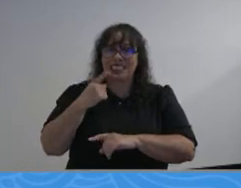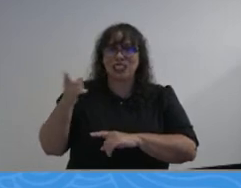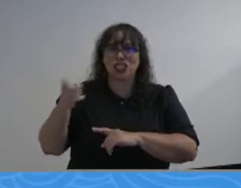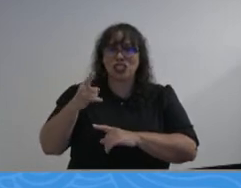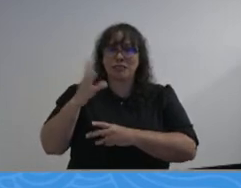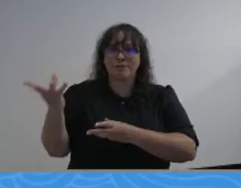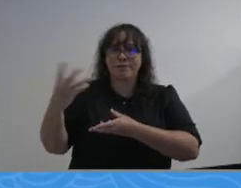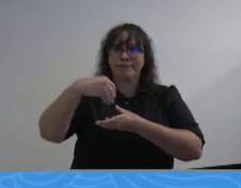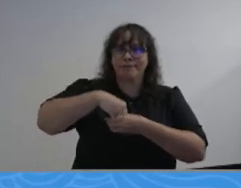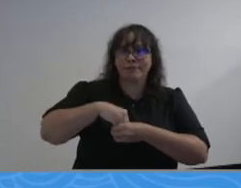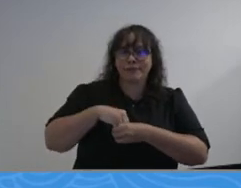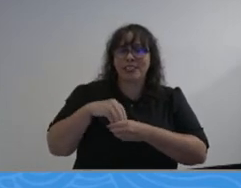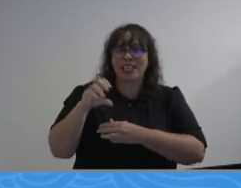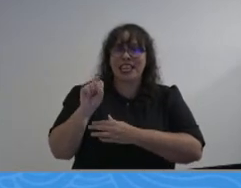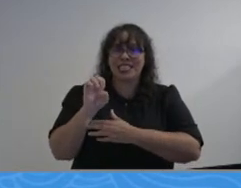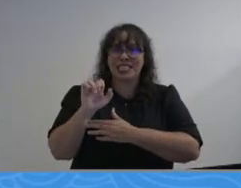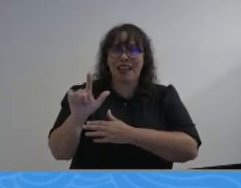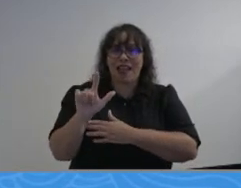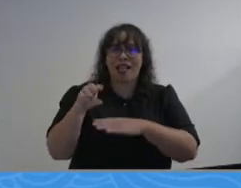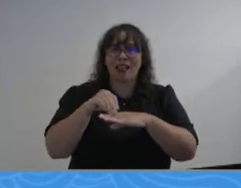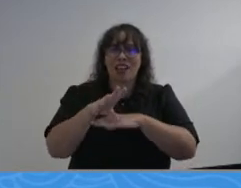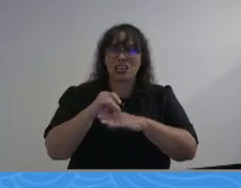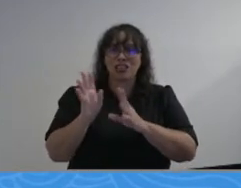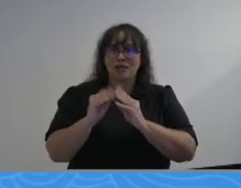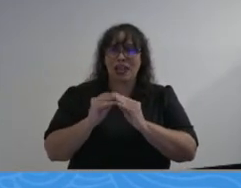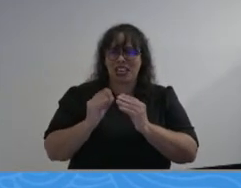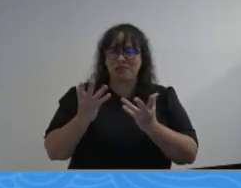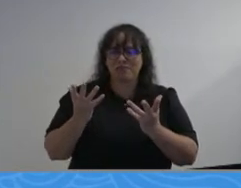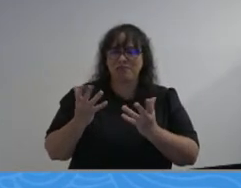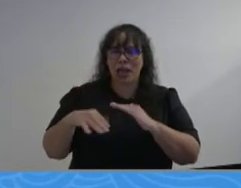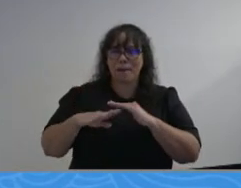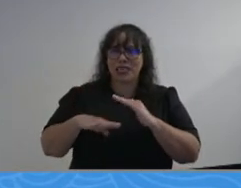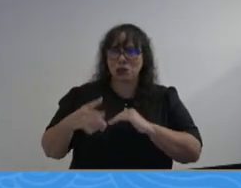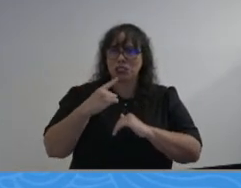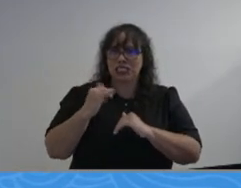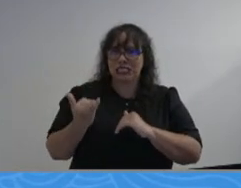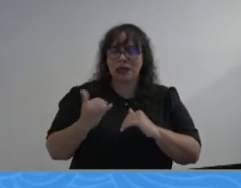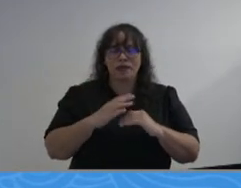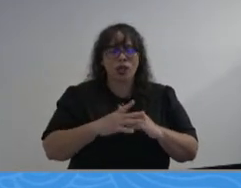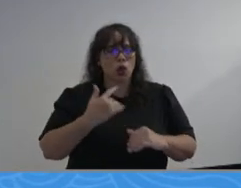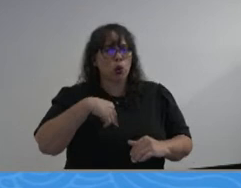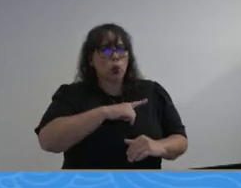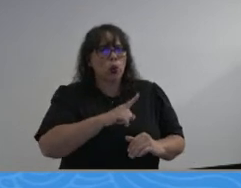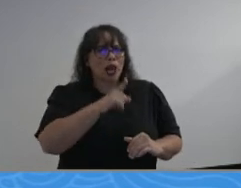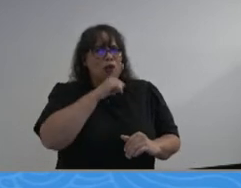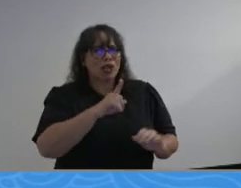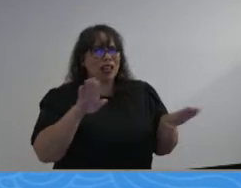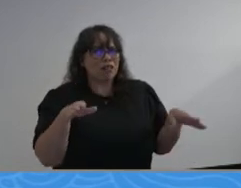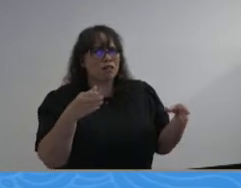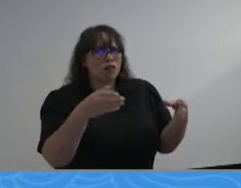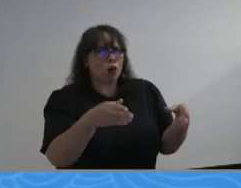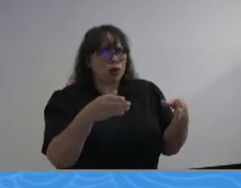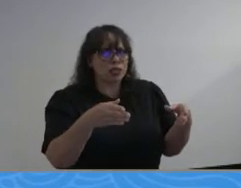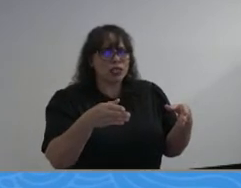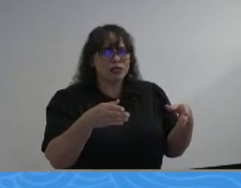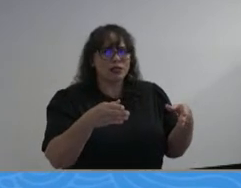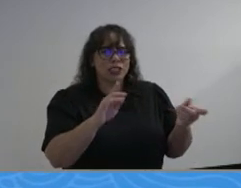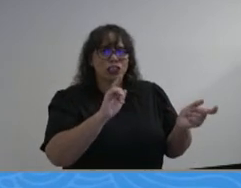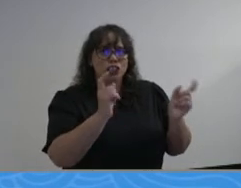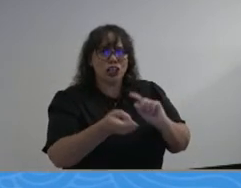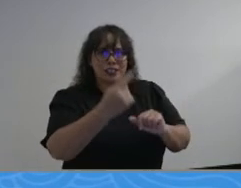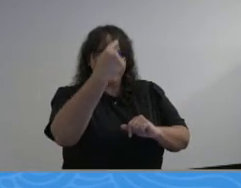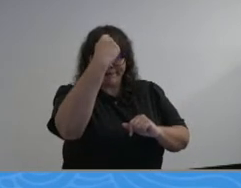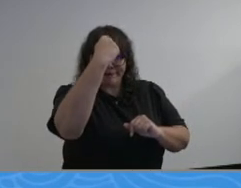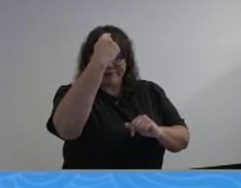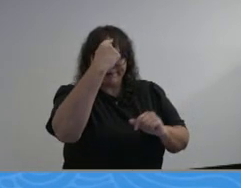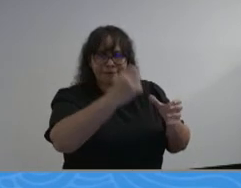SEL Advisory Committee, and for a reason, right, based on even what she mentioned today. We are really focusing around changing